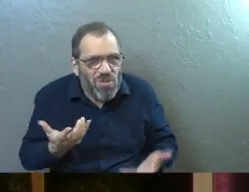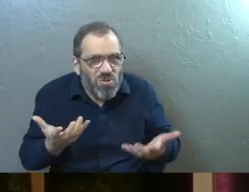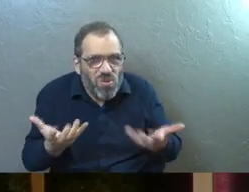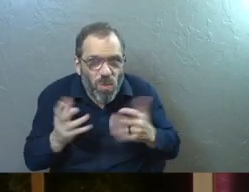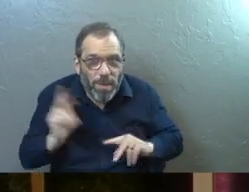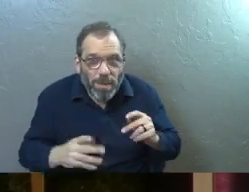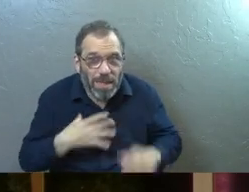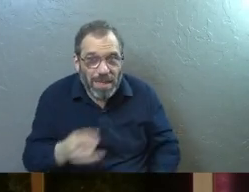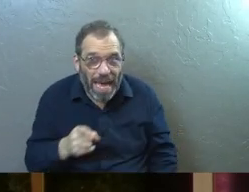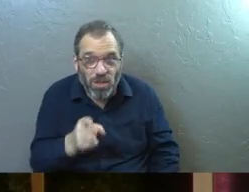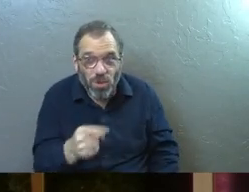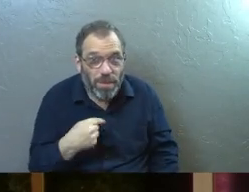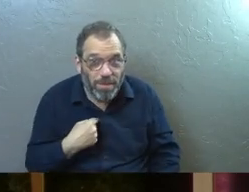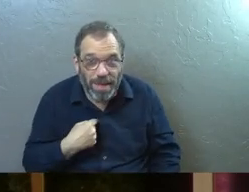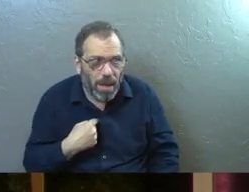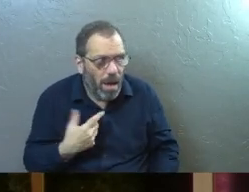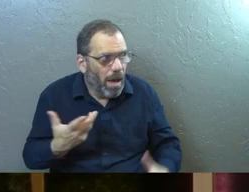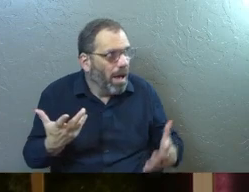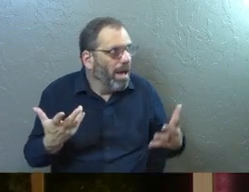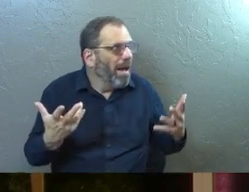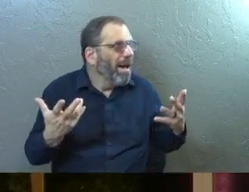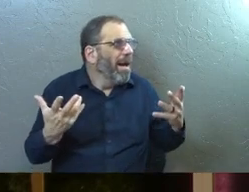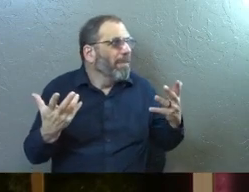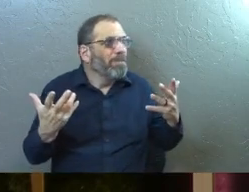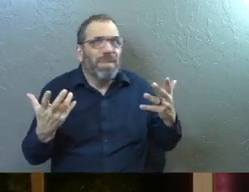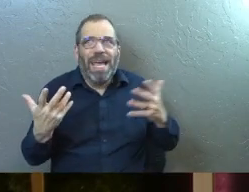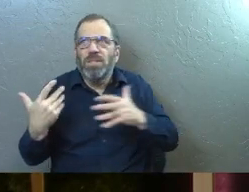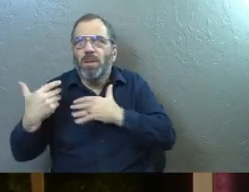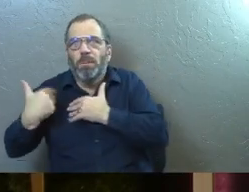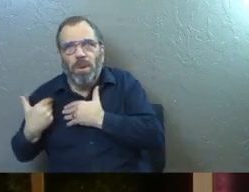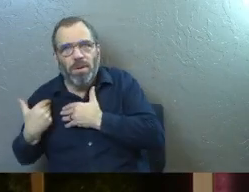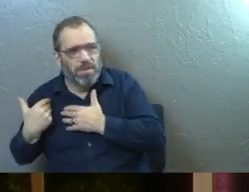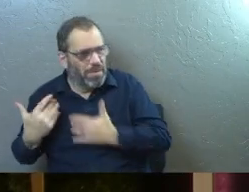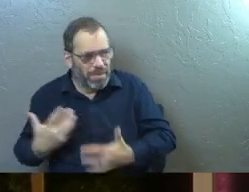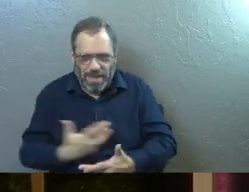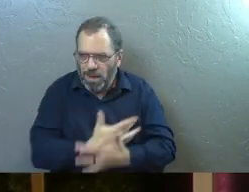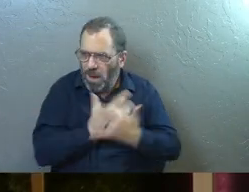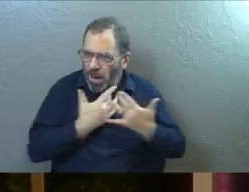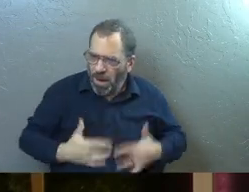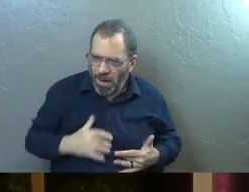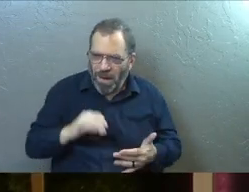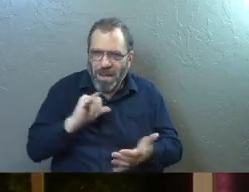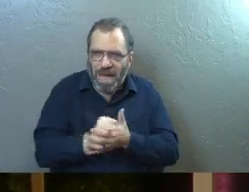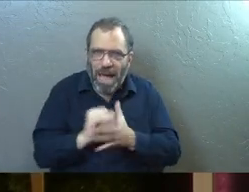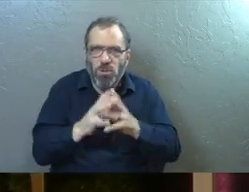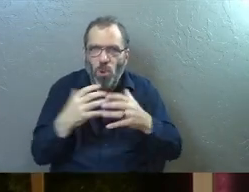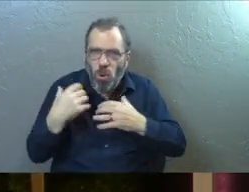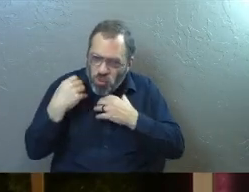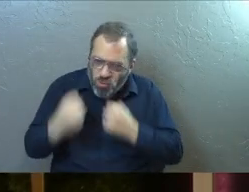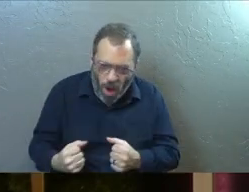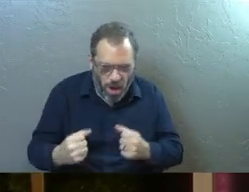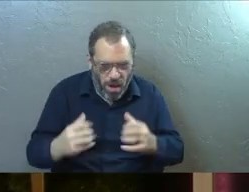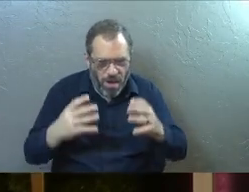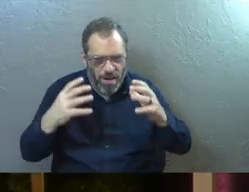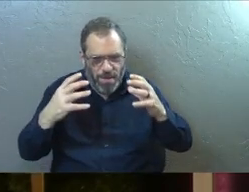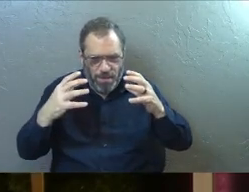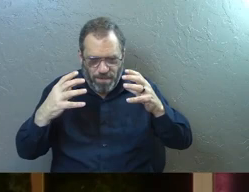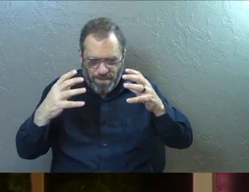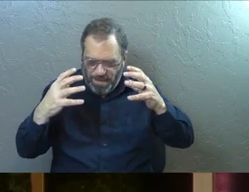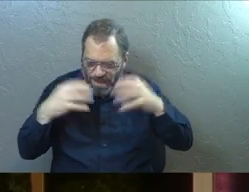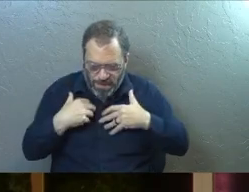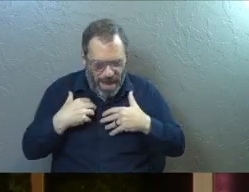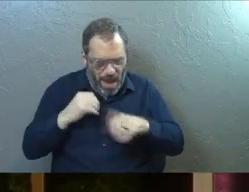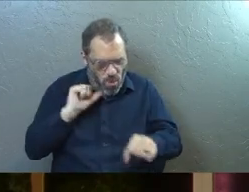to like us? Like, isn't that such a burden in our heart? Like, I feel that so strongly. The amount of effort that I